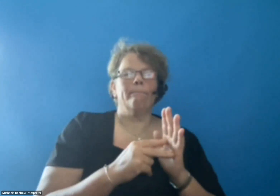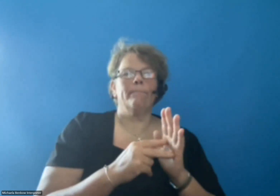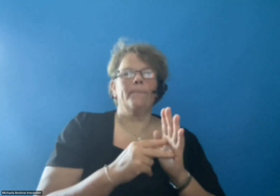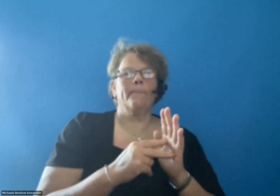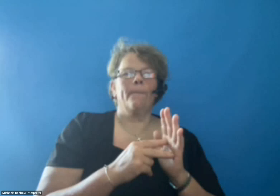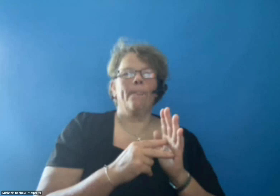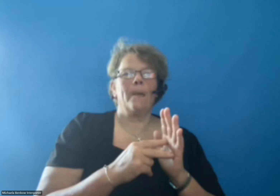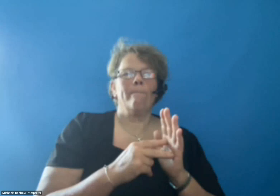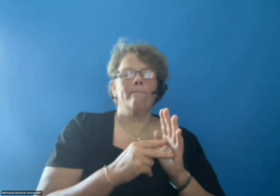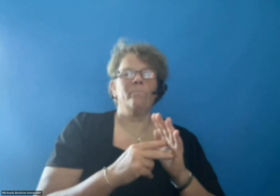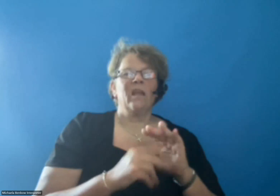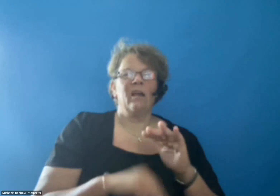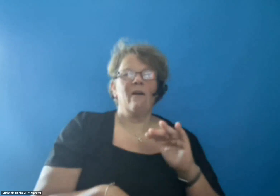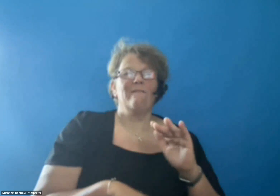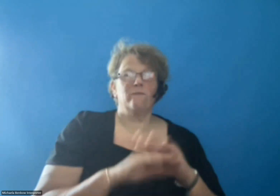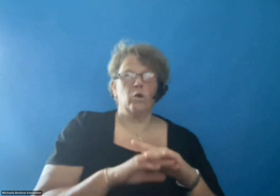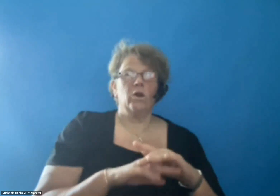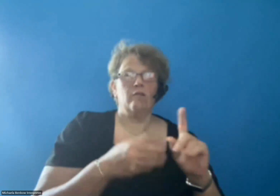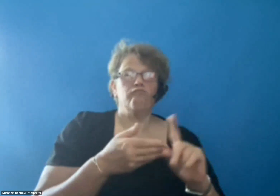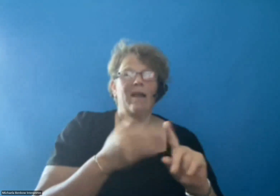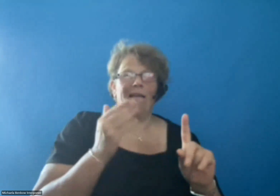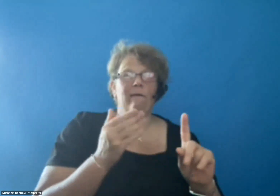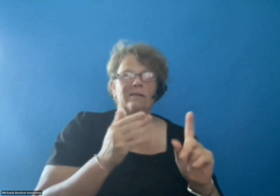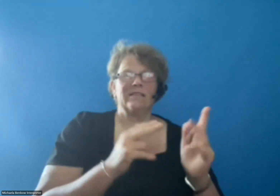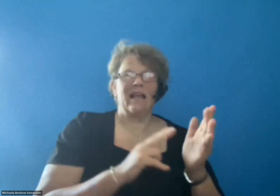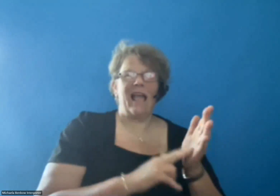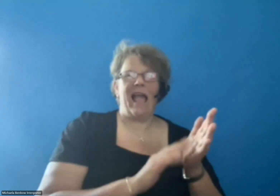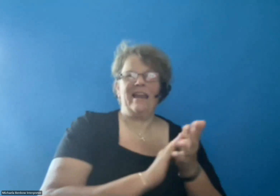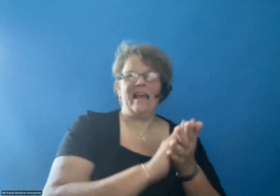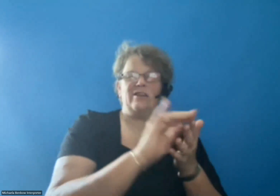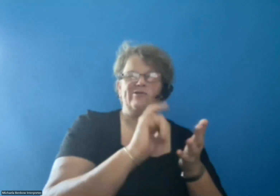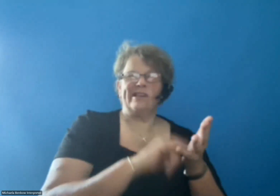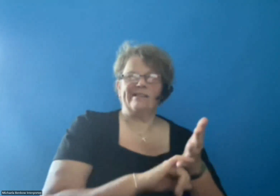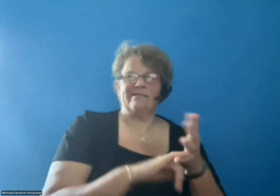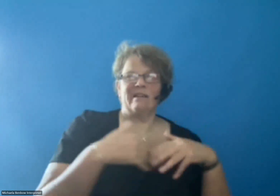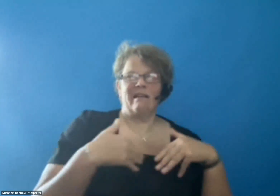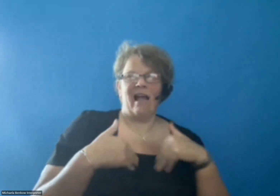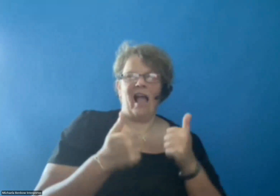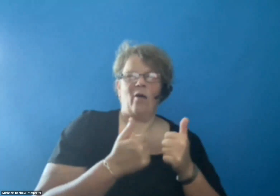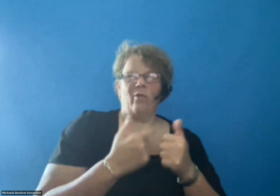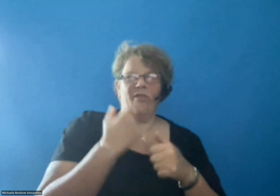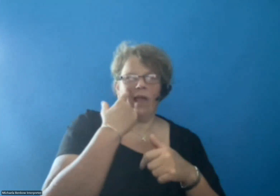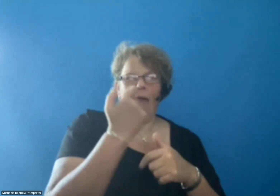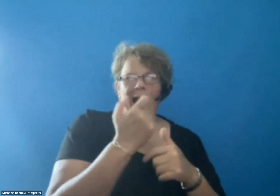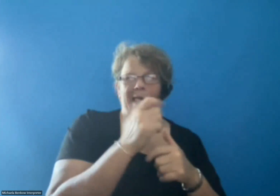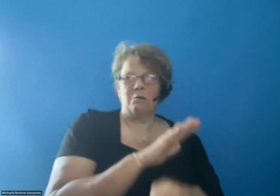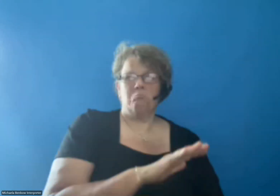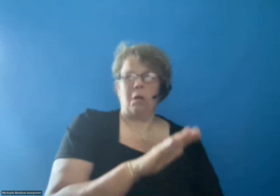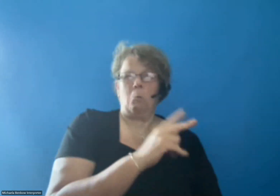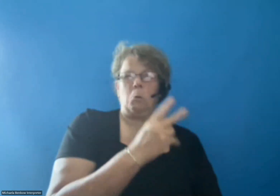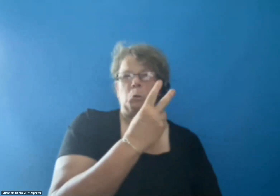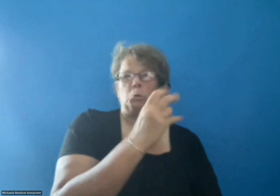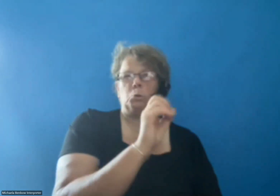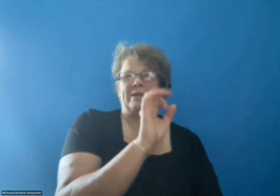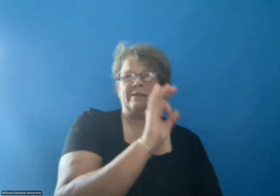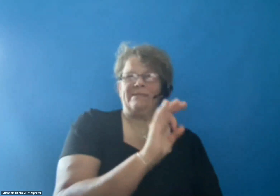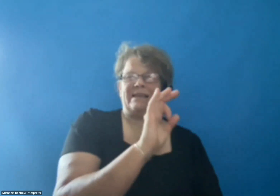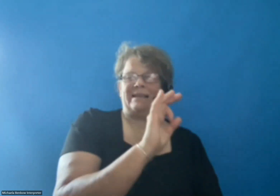we fully recognise in the NHS that NHS healthcare contributes only about 20% of the health gain